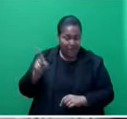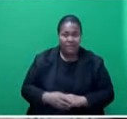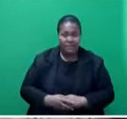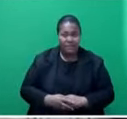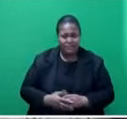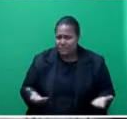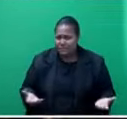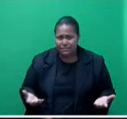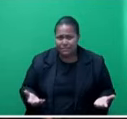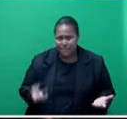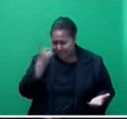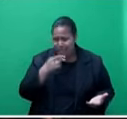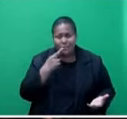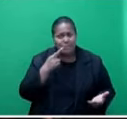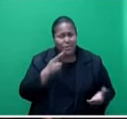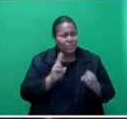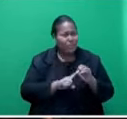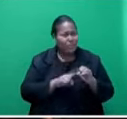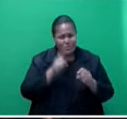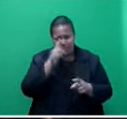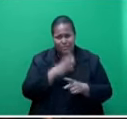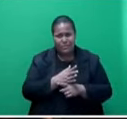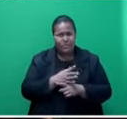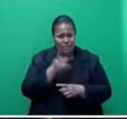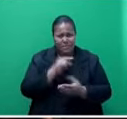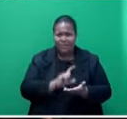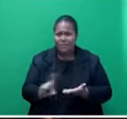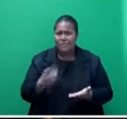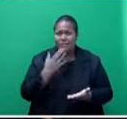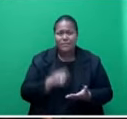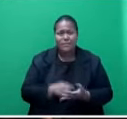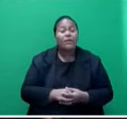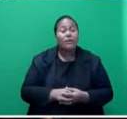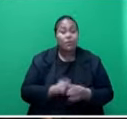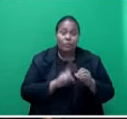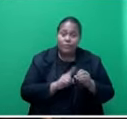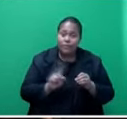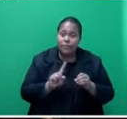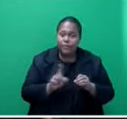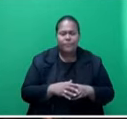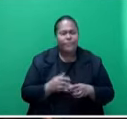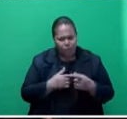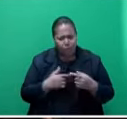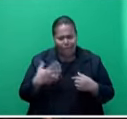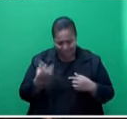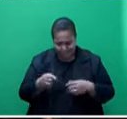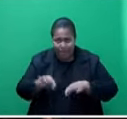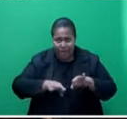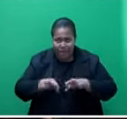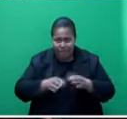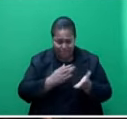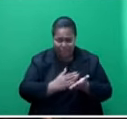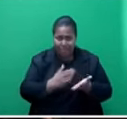Could you repeat your question so we can be all clear? Mr. Speaker, sir. No, the question is, are there plans in place by the Fiji